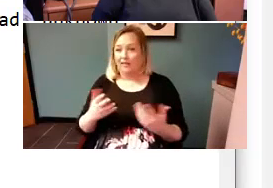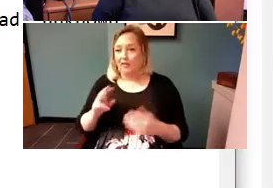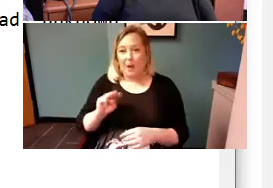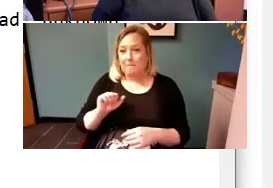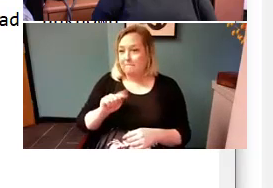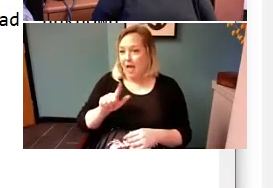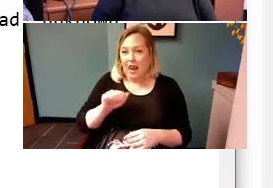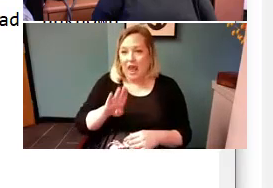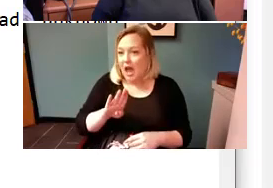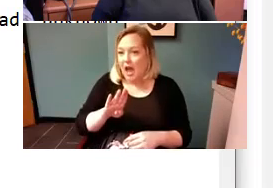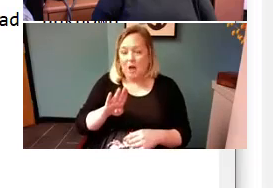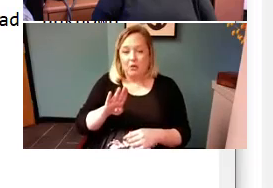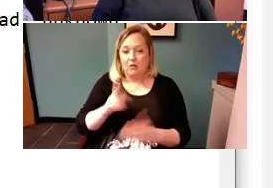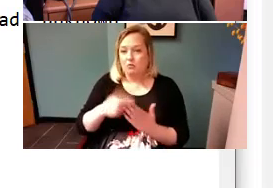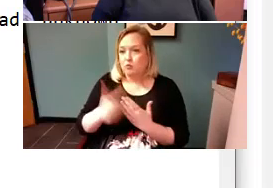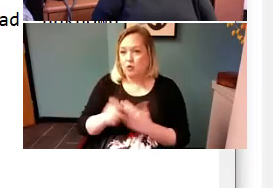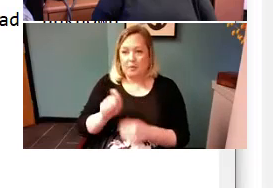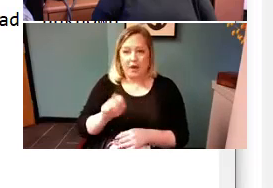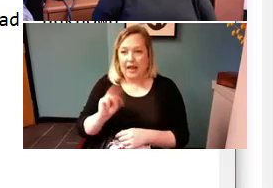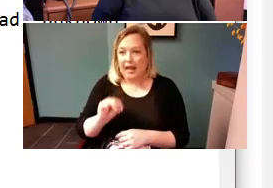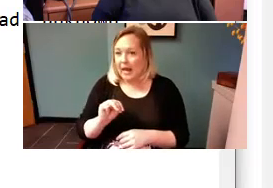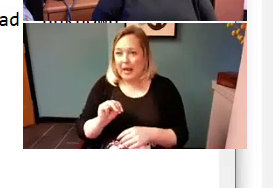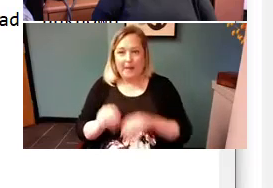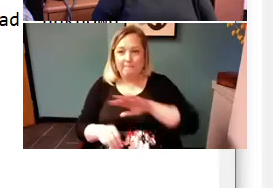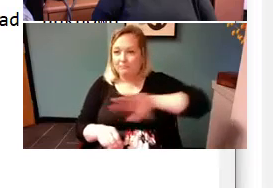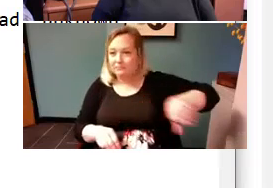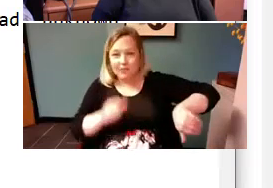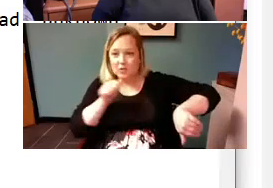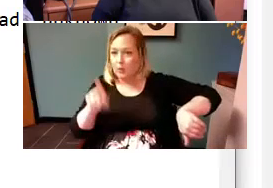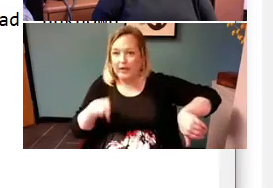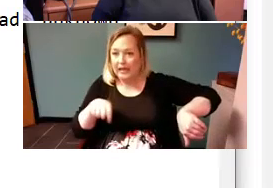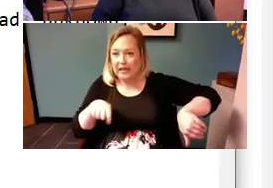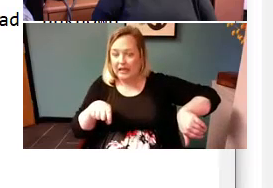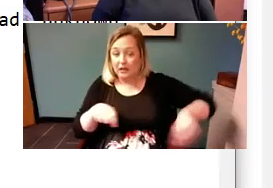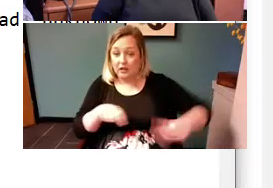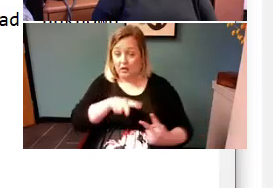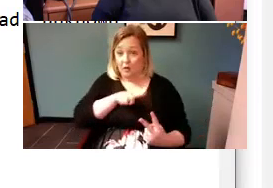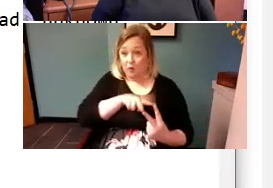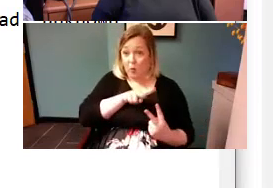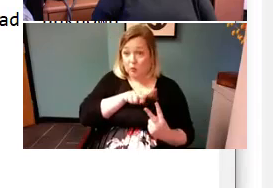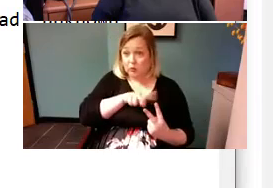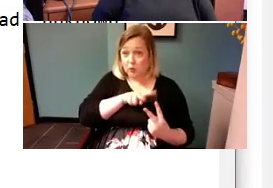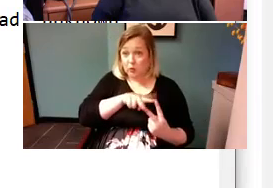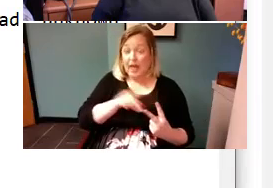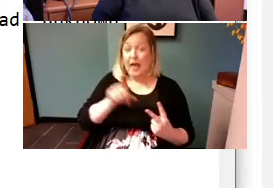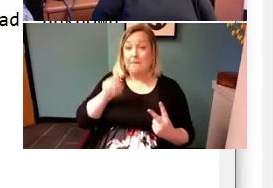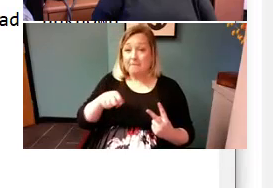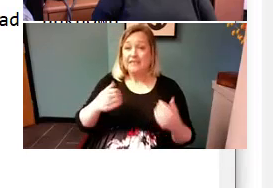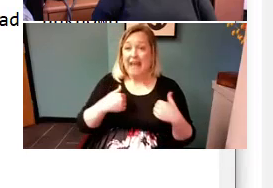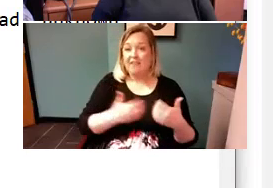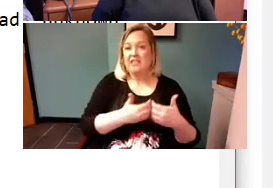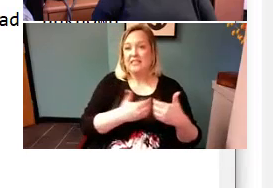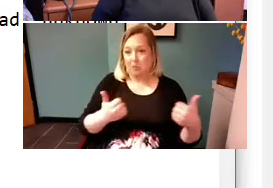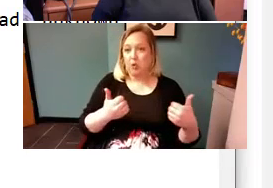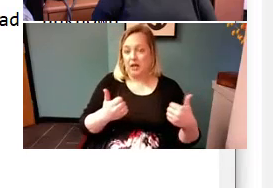so let's say program.m, we do not. So for these cases, we need this separate program, MATLAB or Python. Even